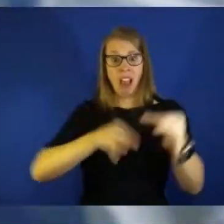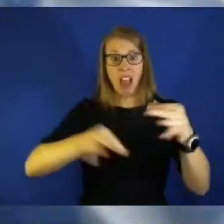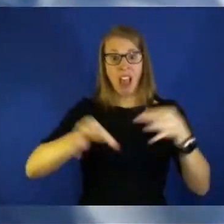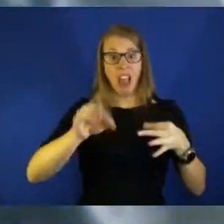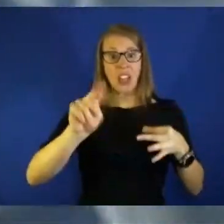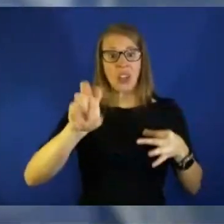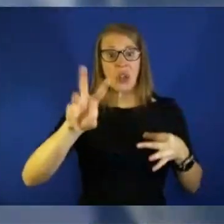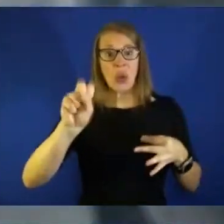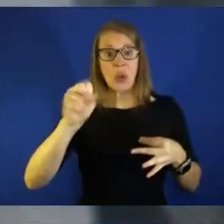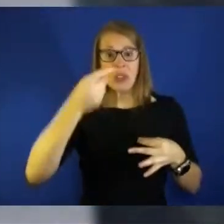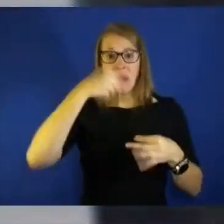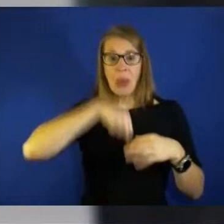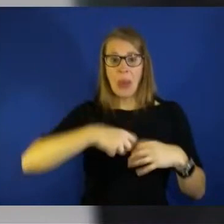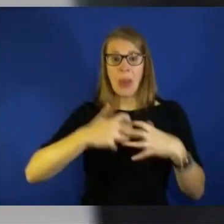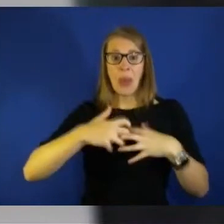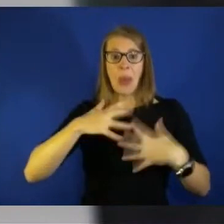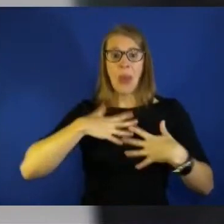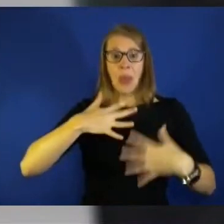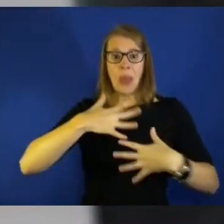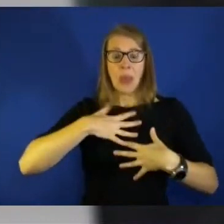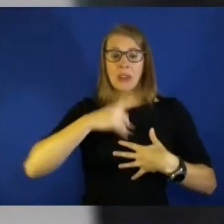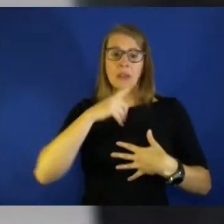respirator.